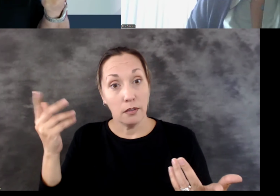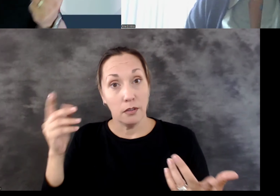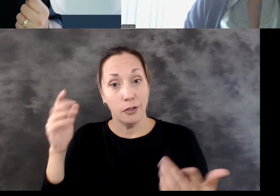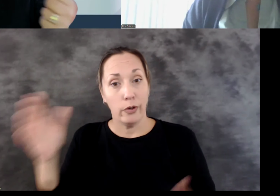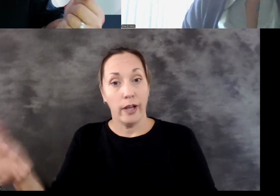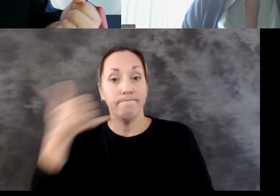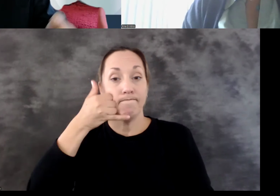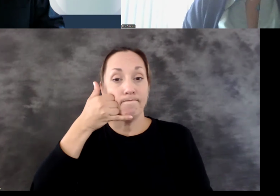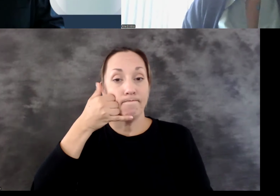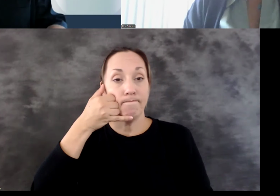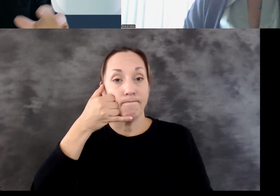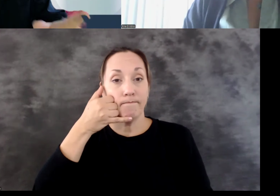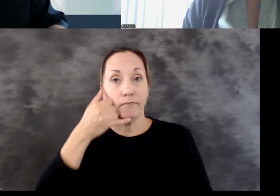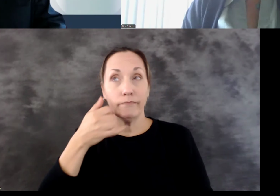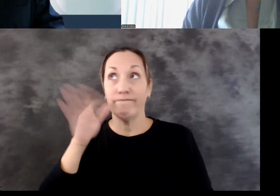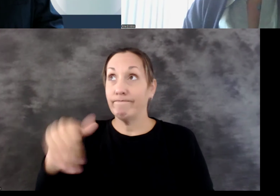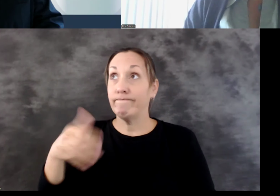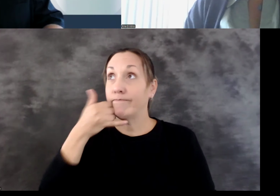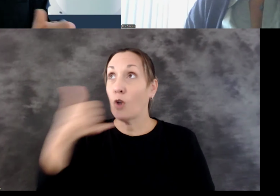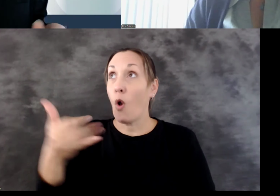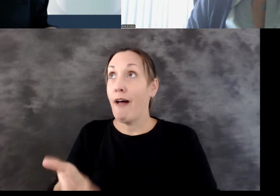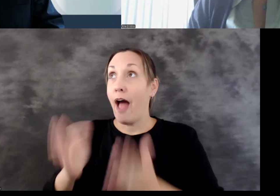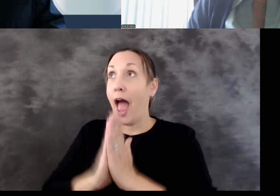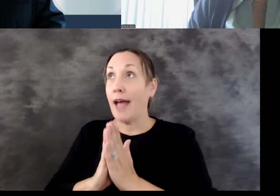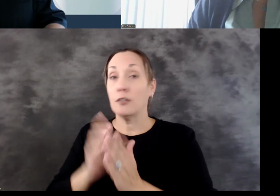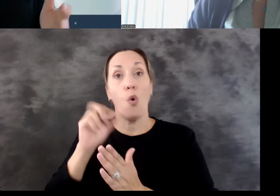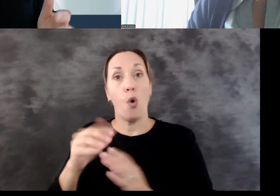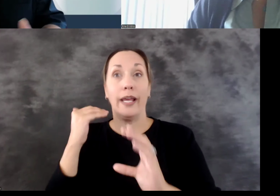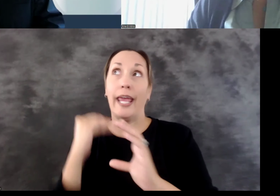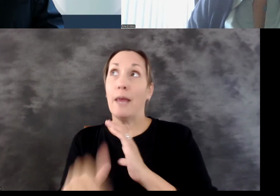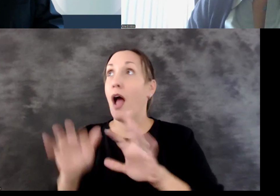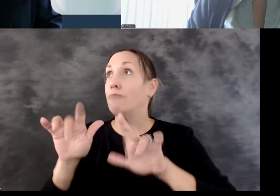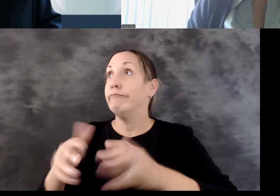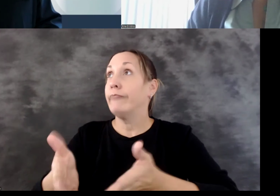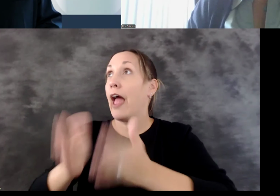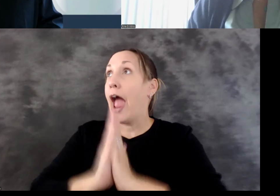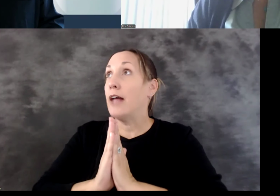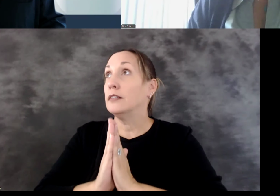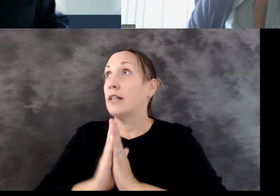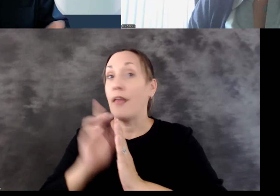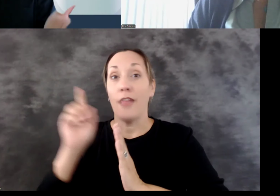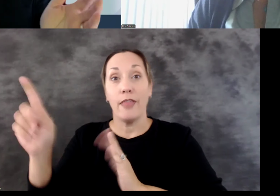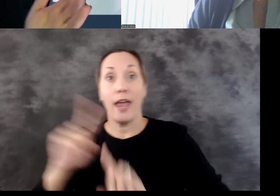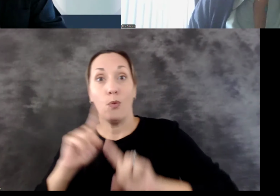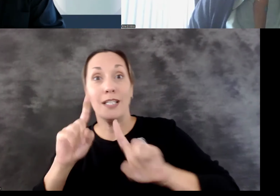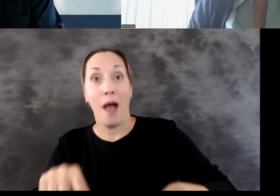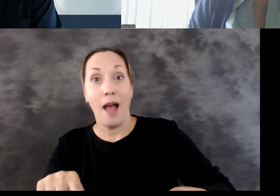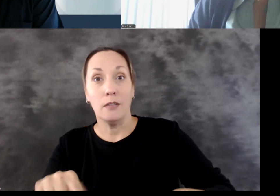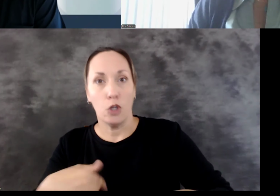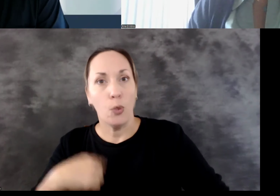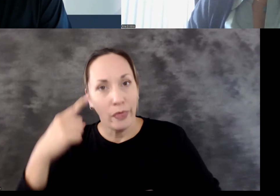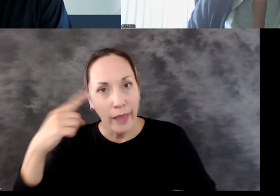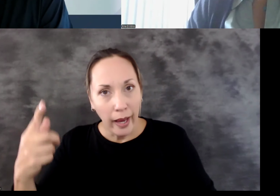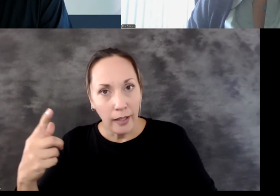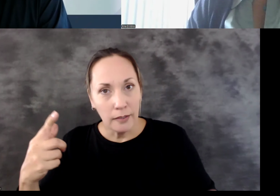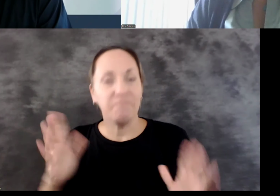phone and ask or send an email message and ask, and that you would get a response. You would think. I'll leave